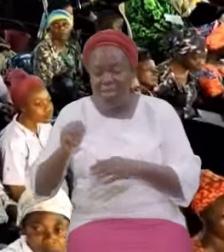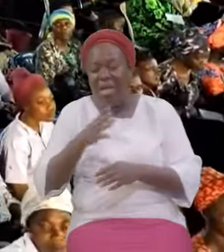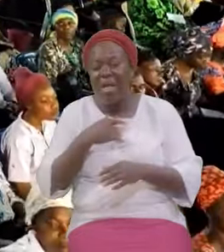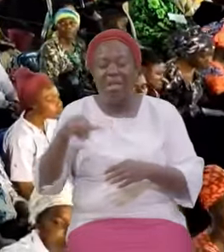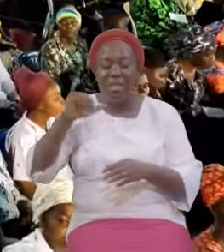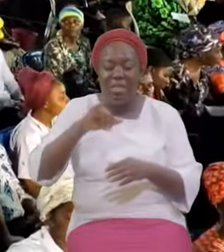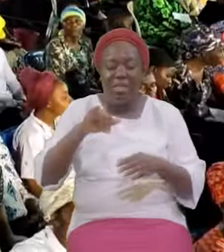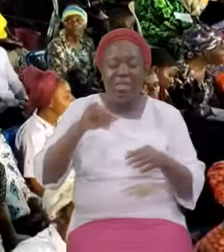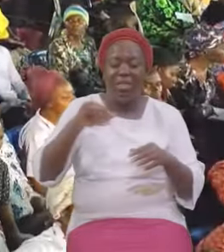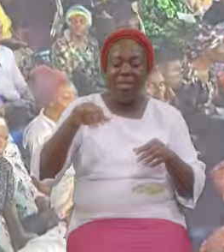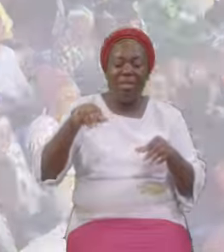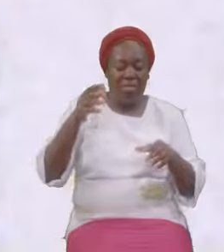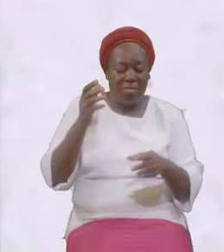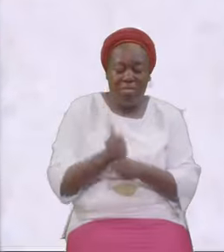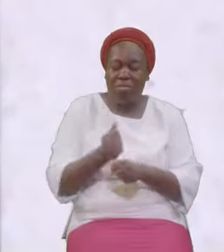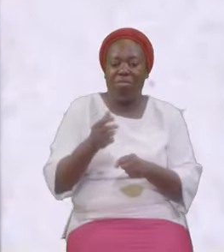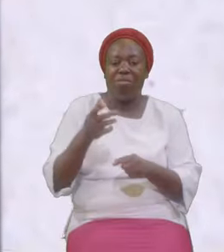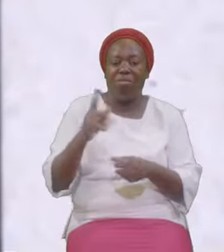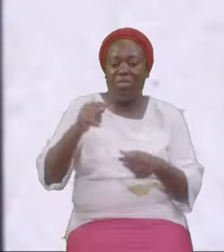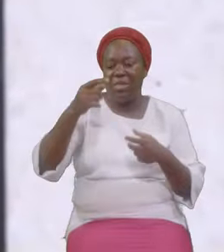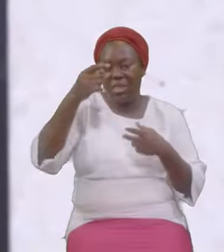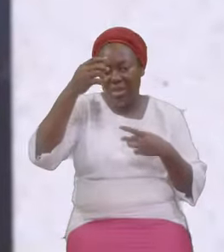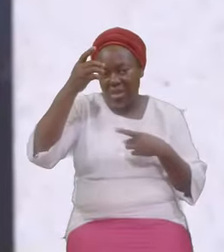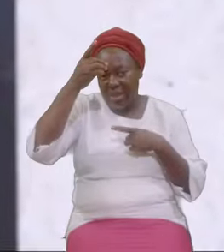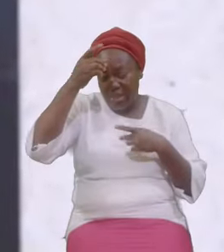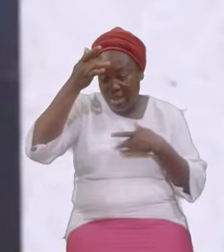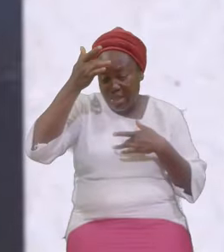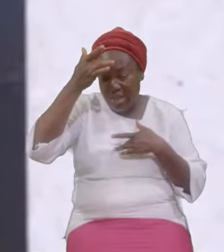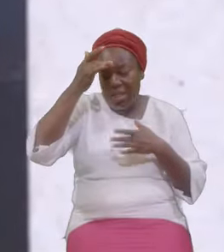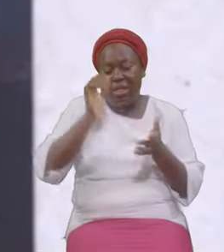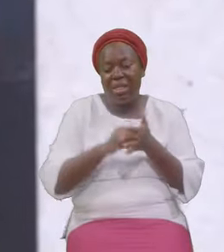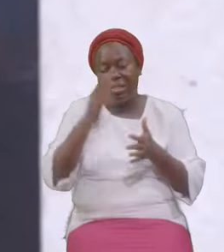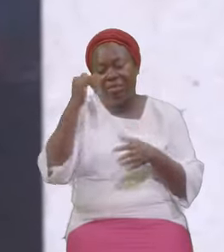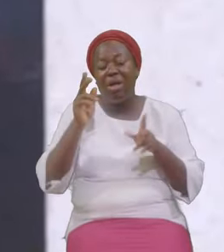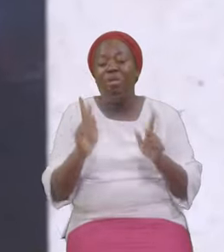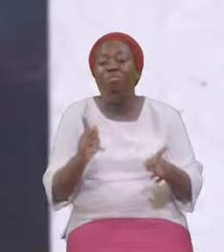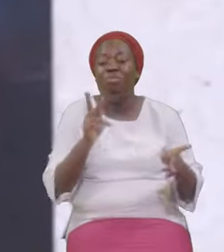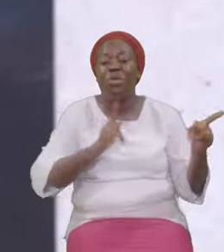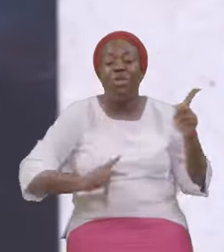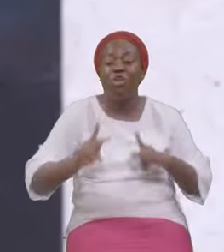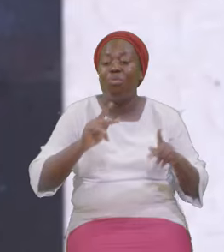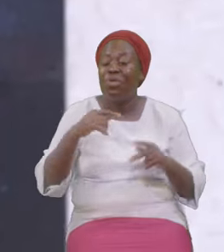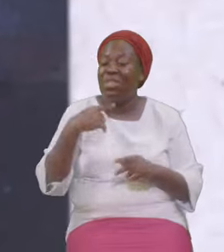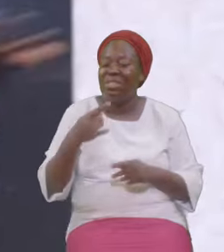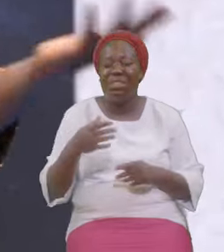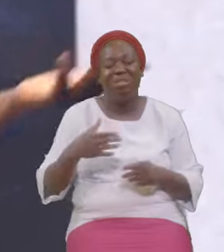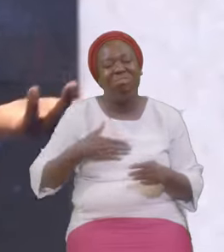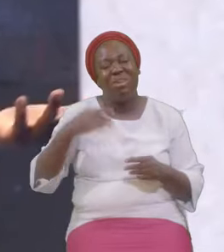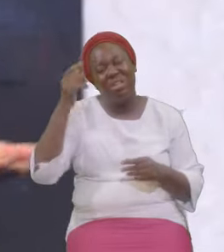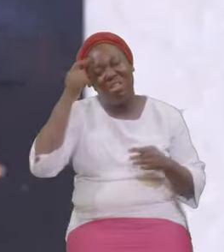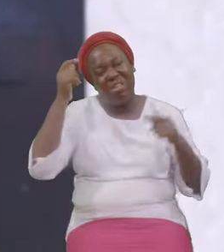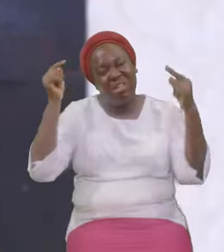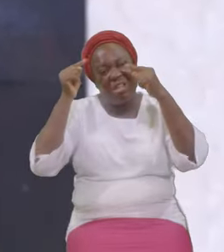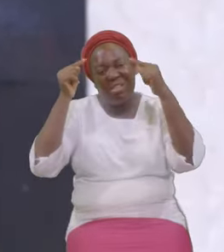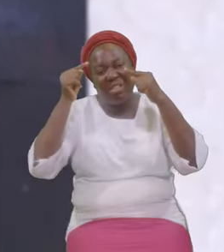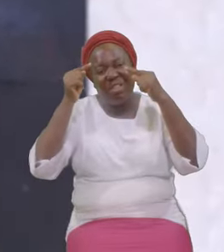possessed the disease. That's why people say, my headache, they possess it